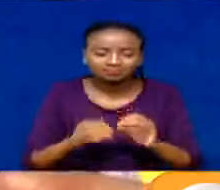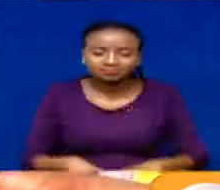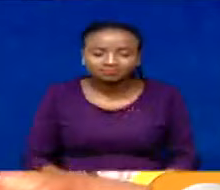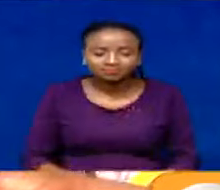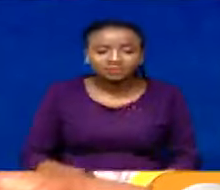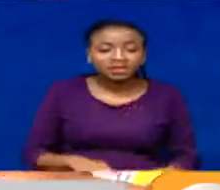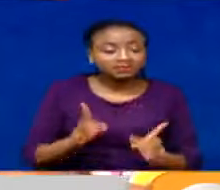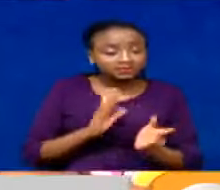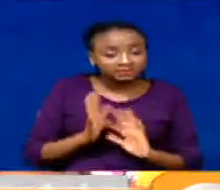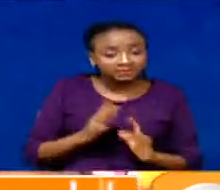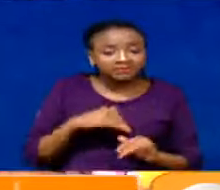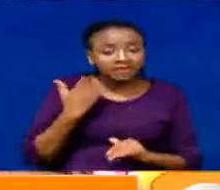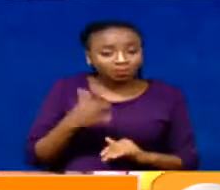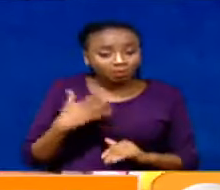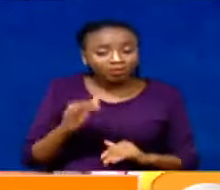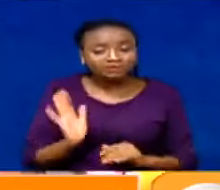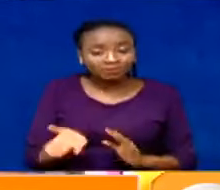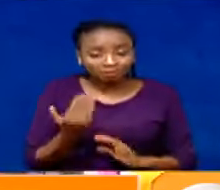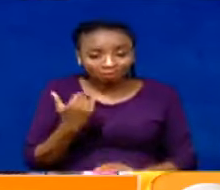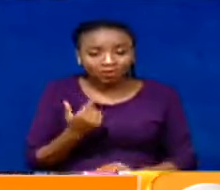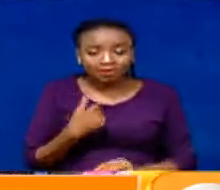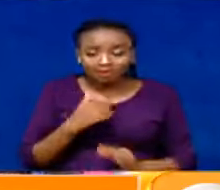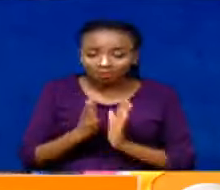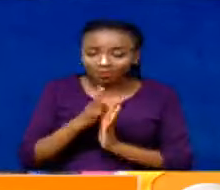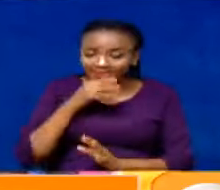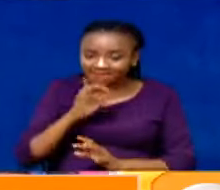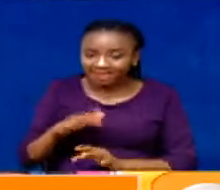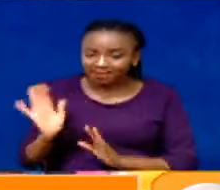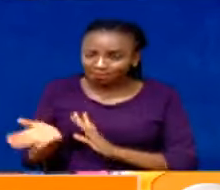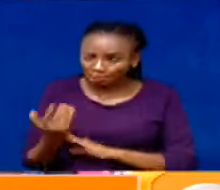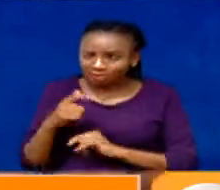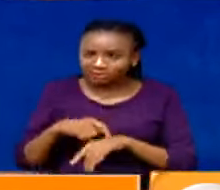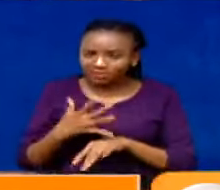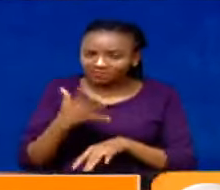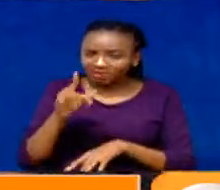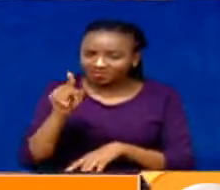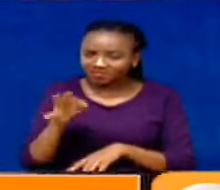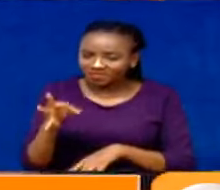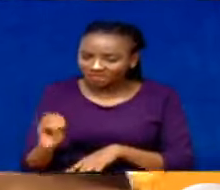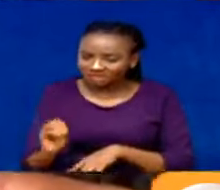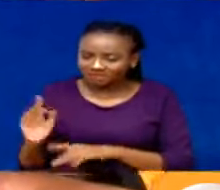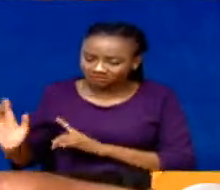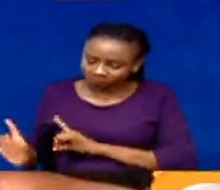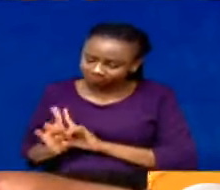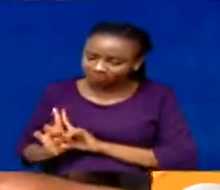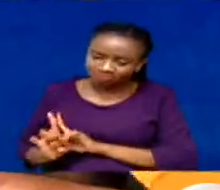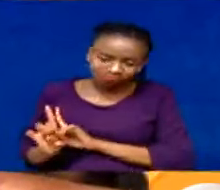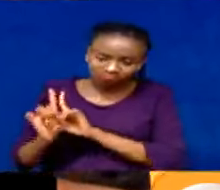asubuhi kuna wakati mwingine nilikuwa nikimsindikisha kitu around kutoka saa 11:30 mpaka kwa lami. Nilichukua